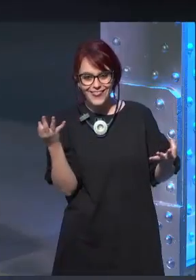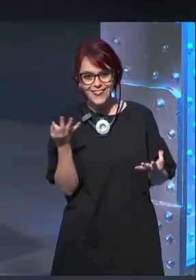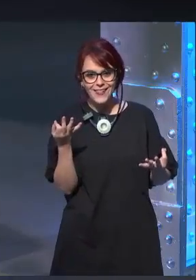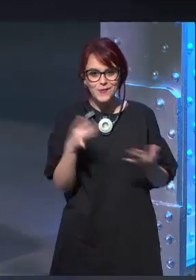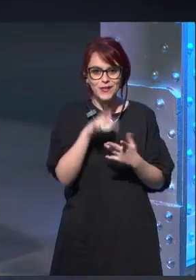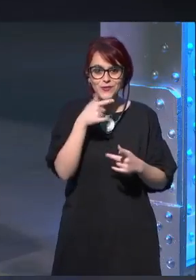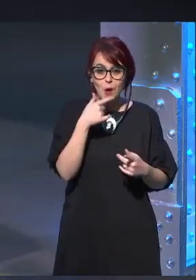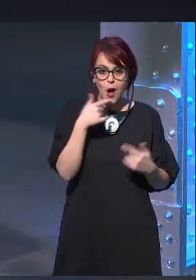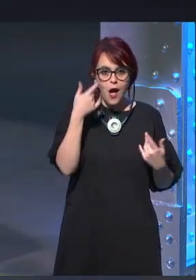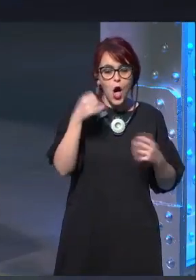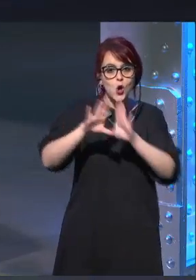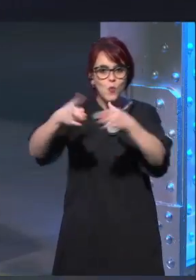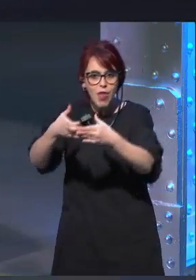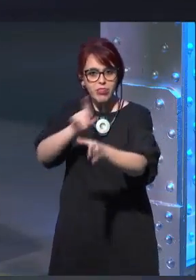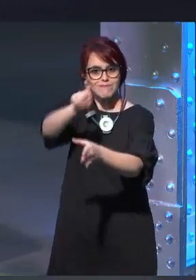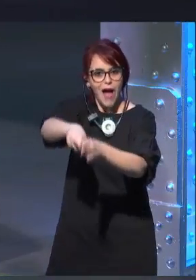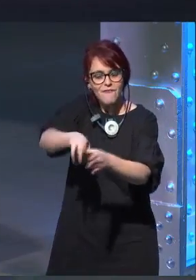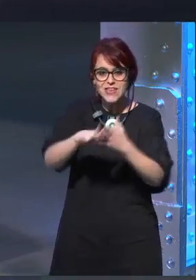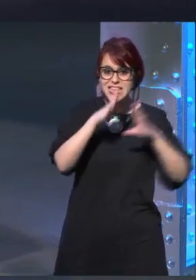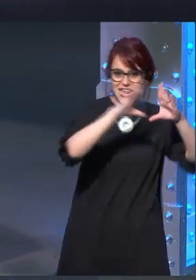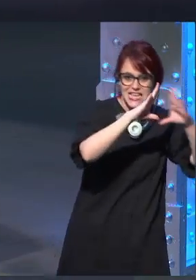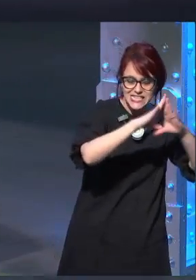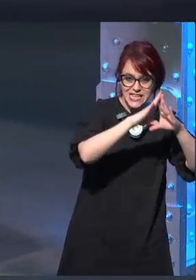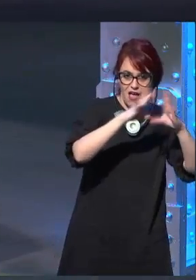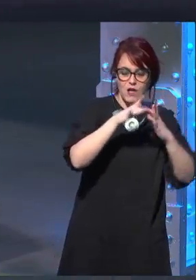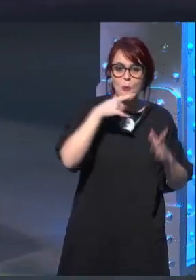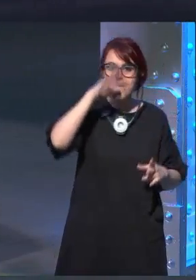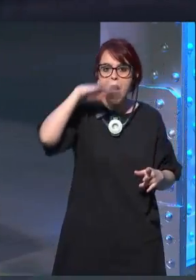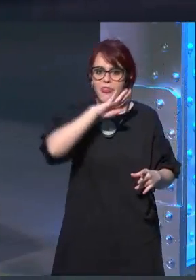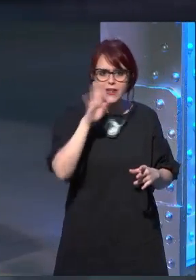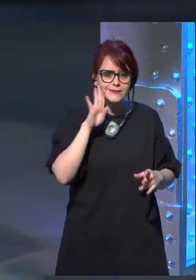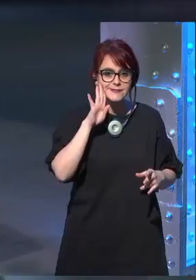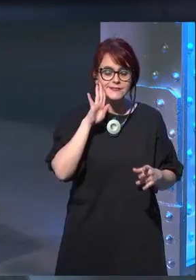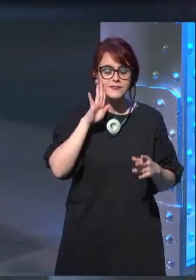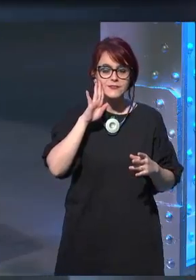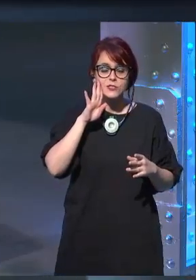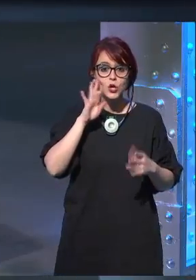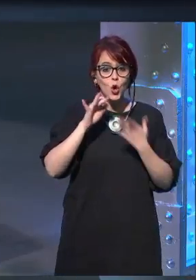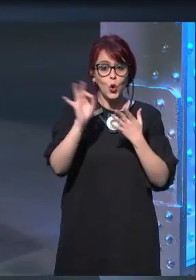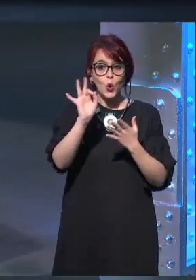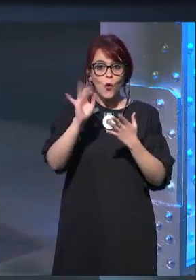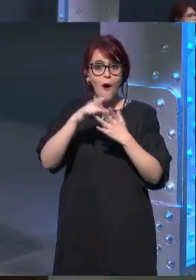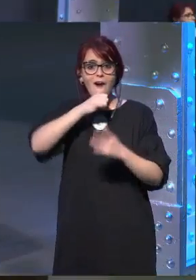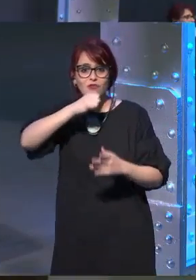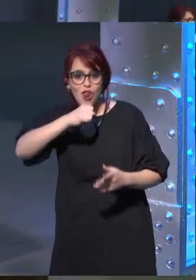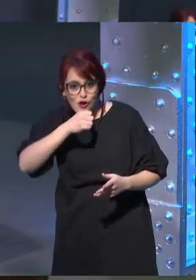our communities, in our churches, from our parents, from our grandparents, from the stories that we've heard and told, centuries of